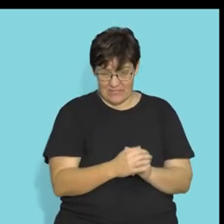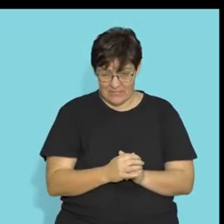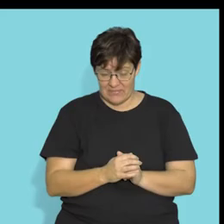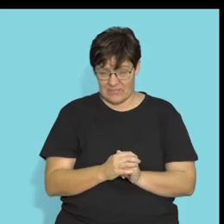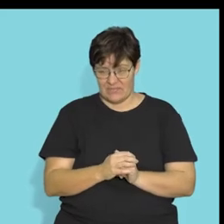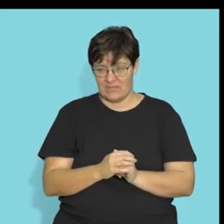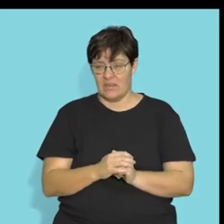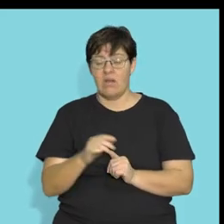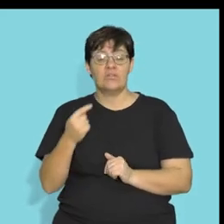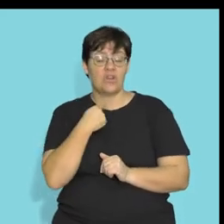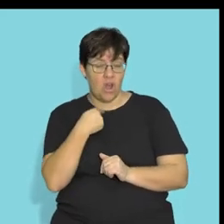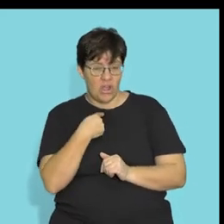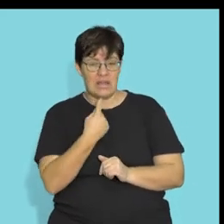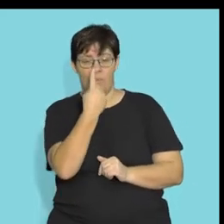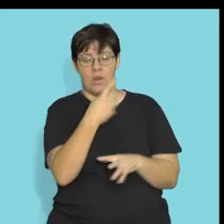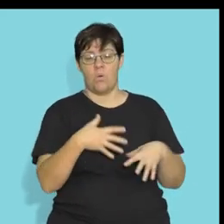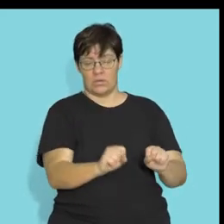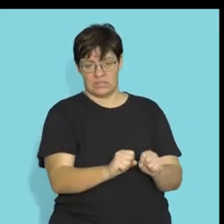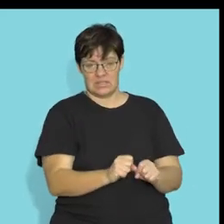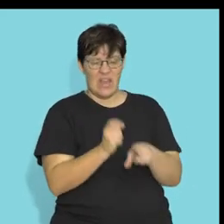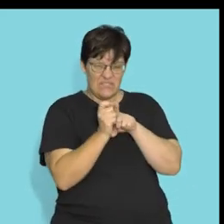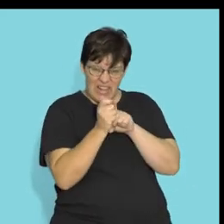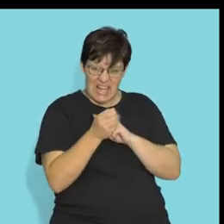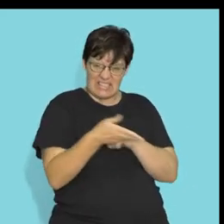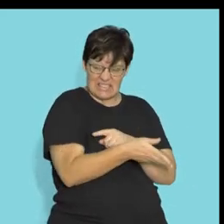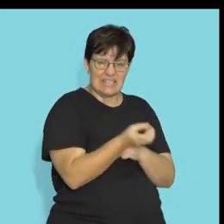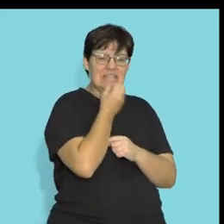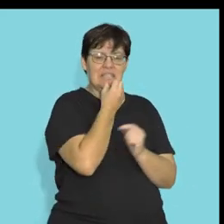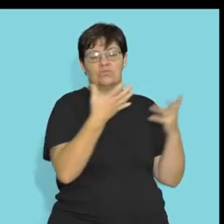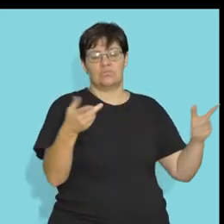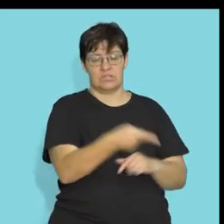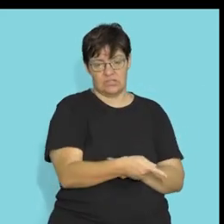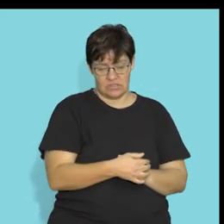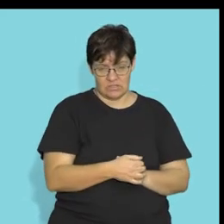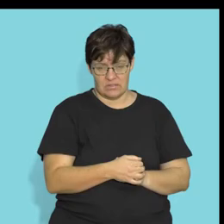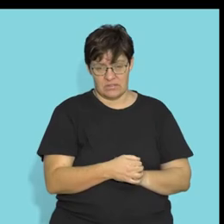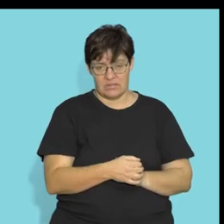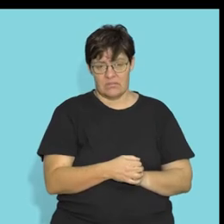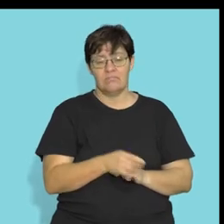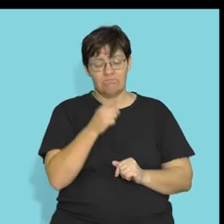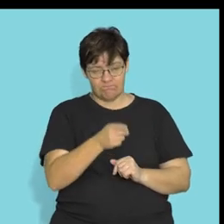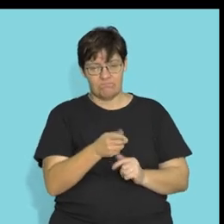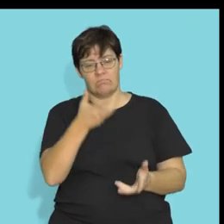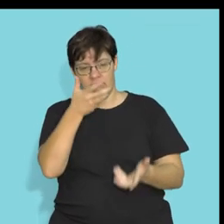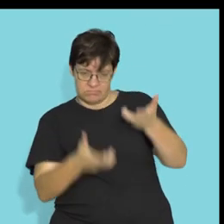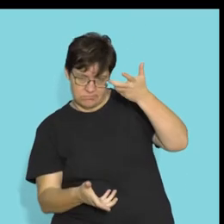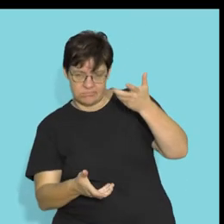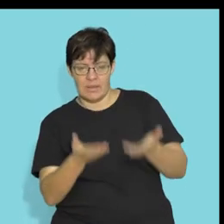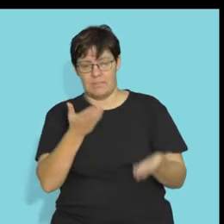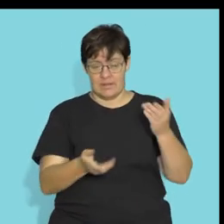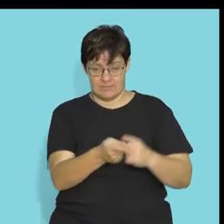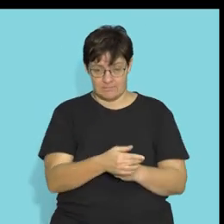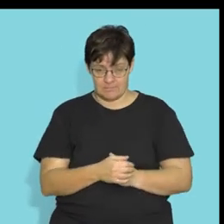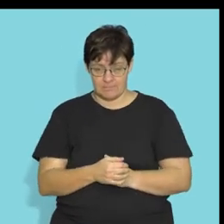that dogs could be a single host that have many fleas that feed on them. In turn, that becomes a disproportionate